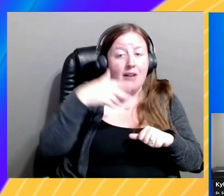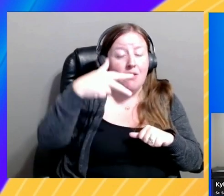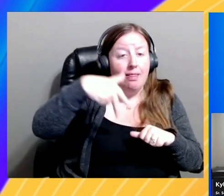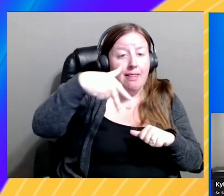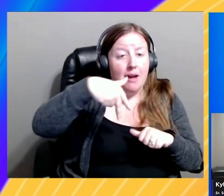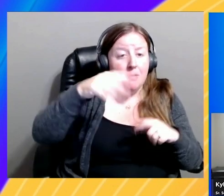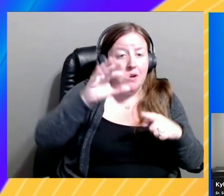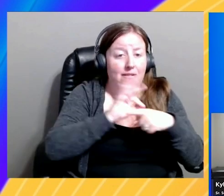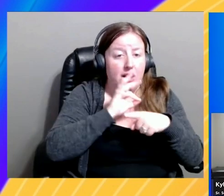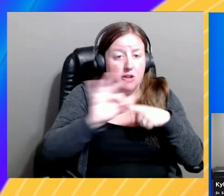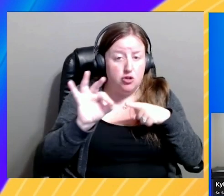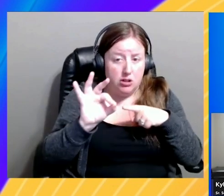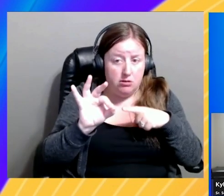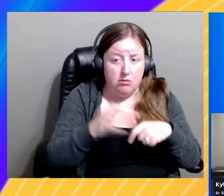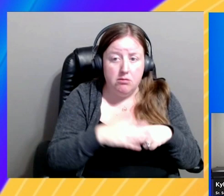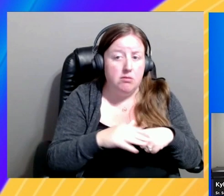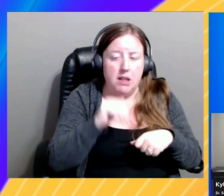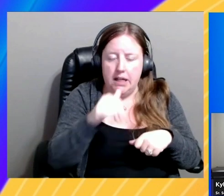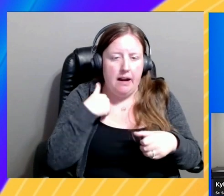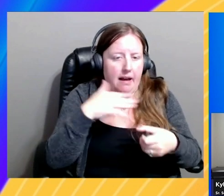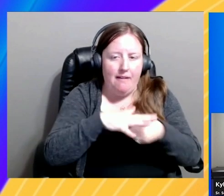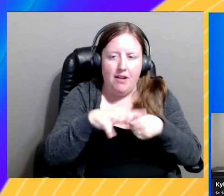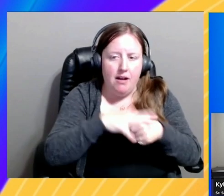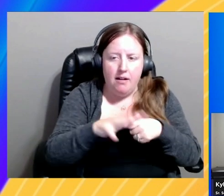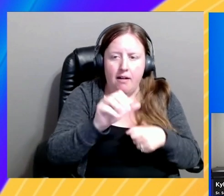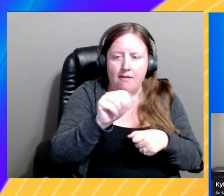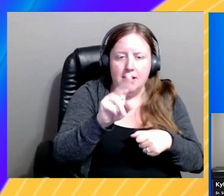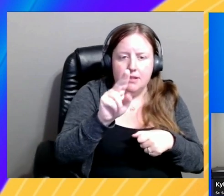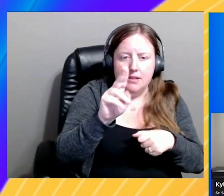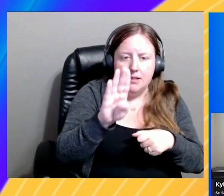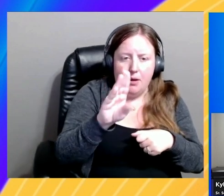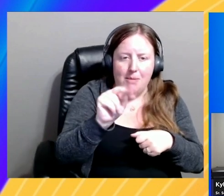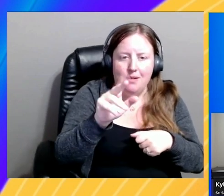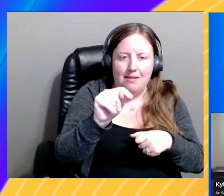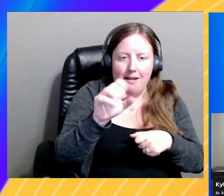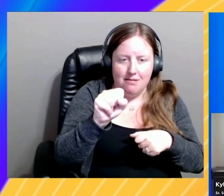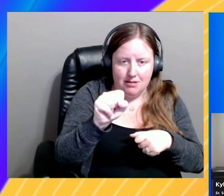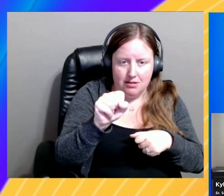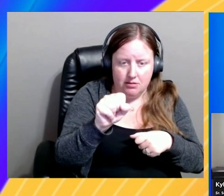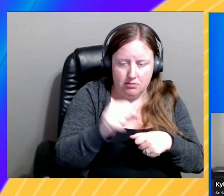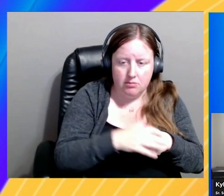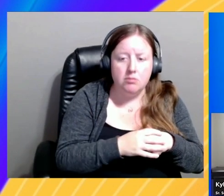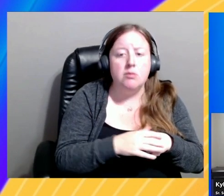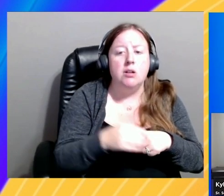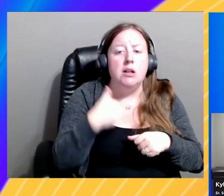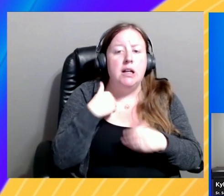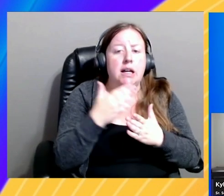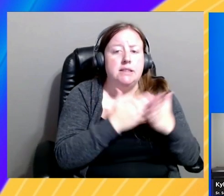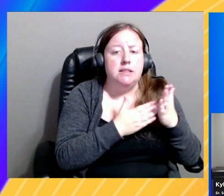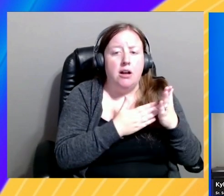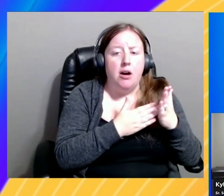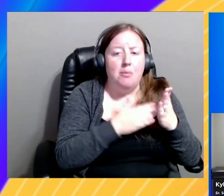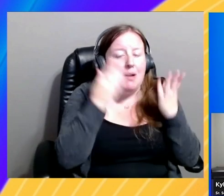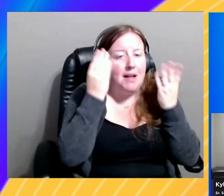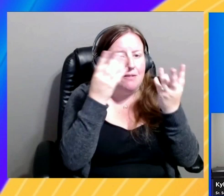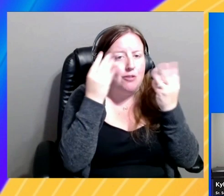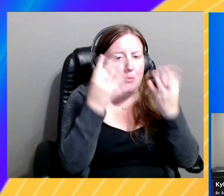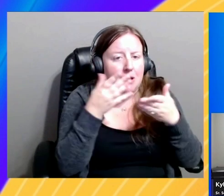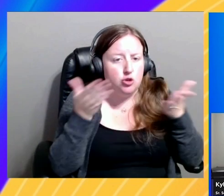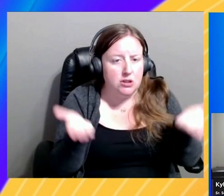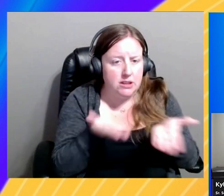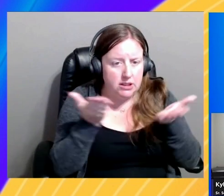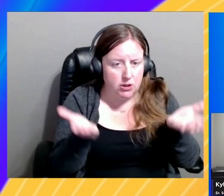not have enough subnets. And it'll give us some information here on